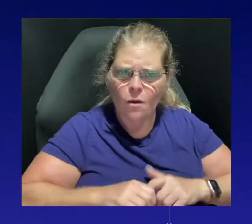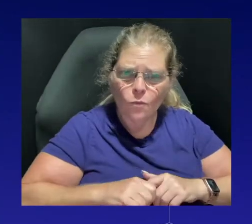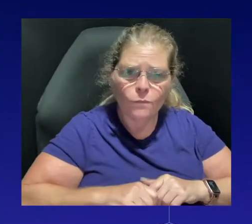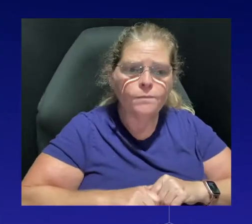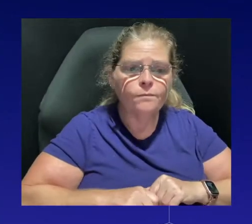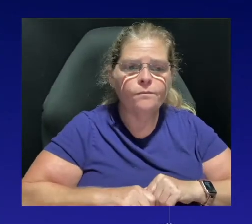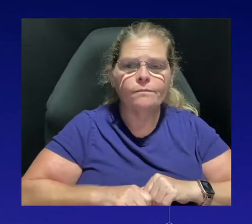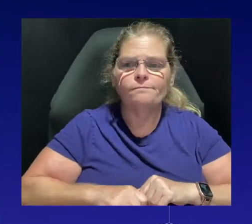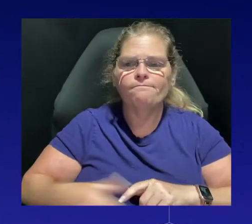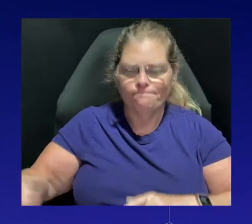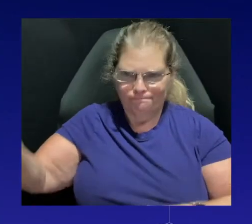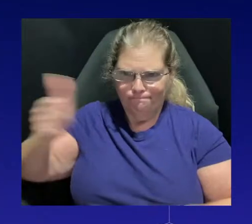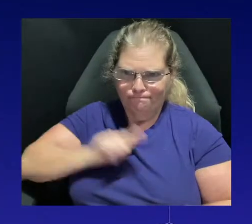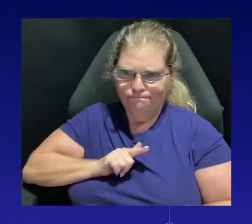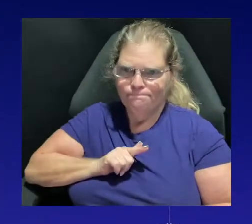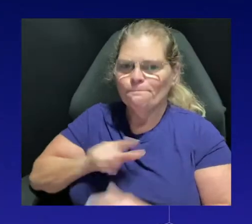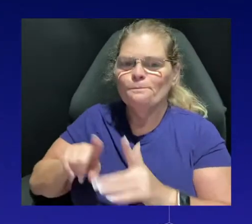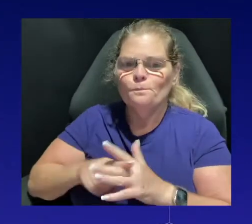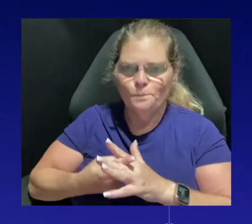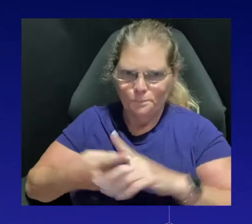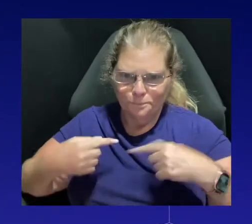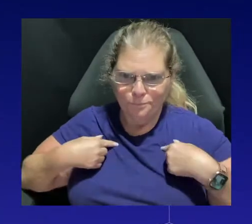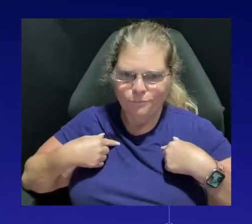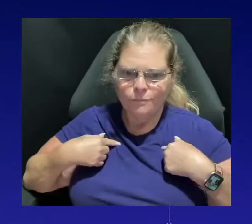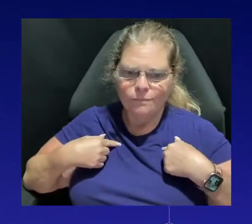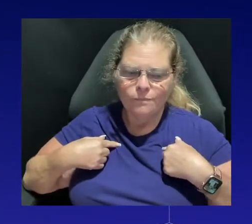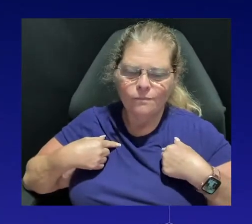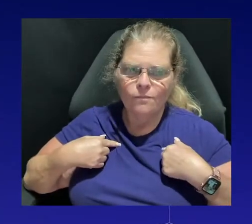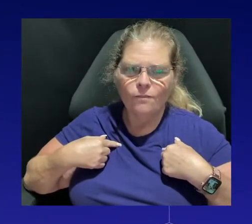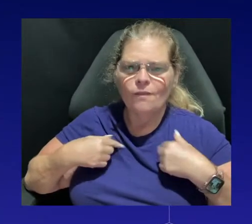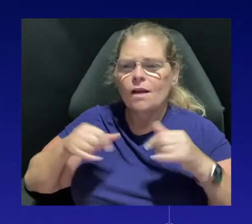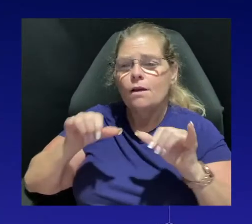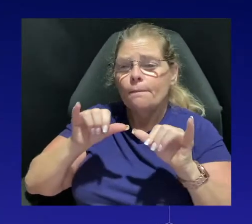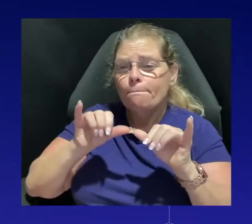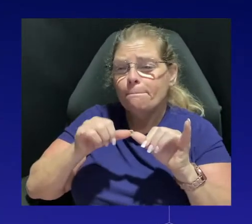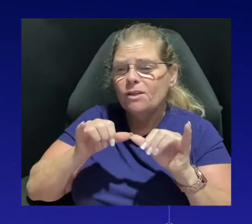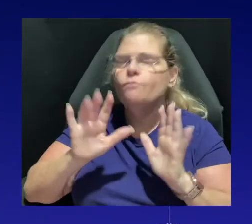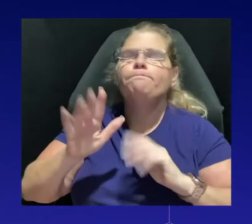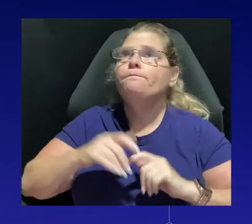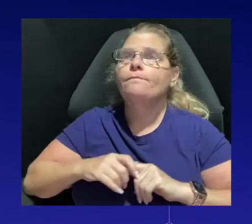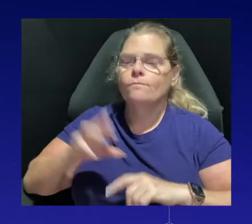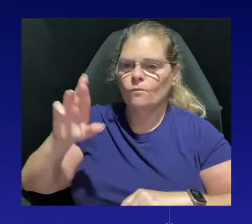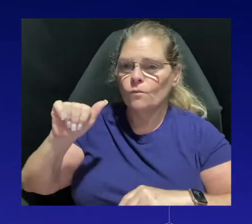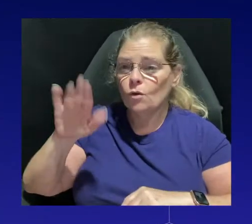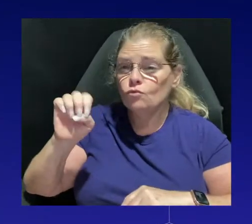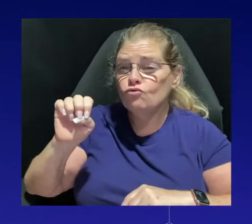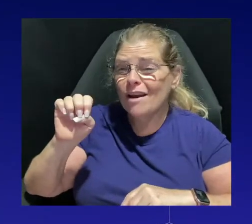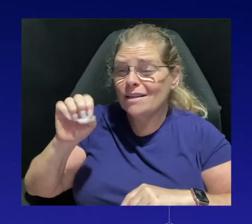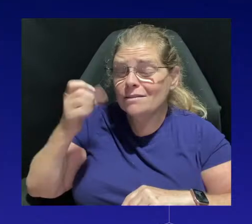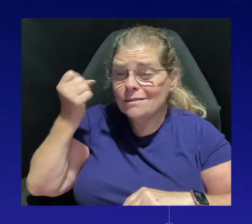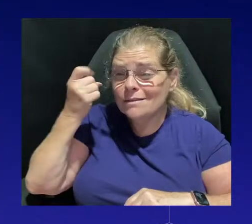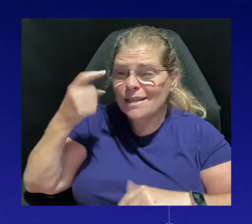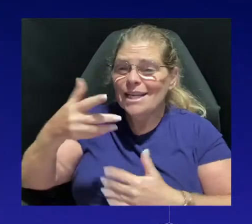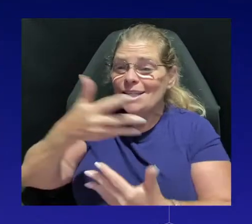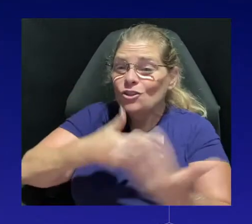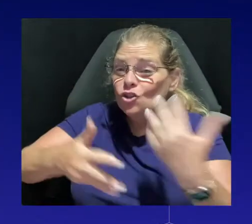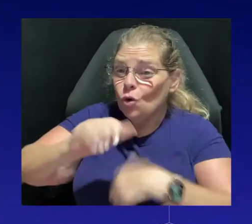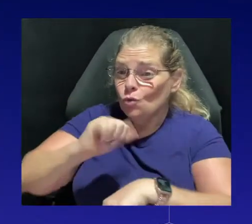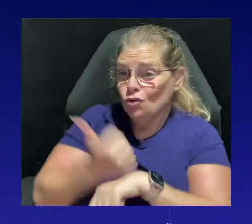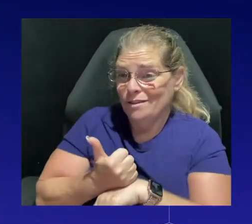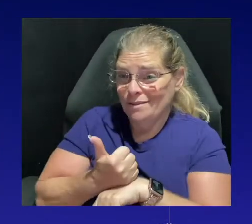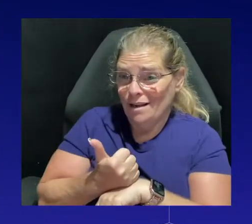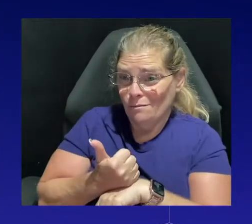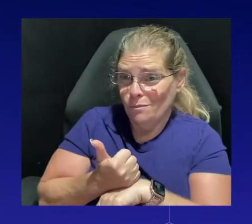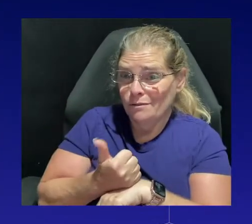I'll start. Well, measuring race is a social construct. That's a starter. And